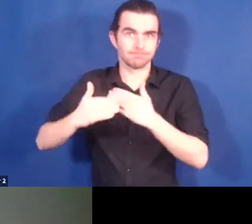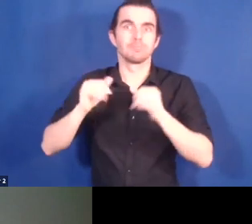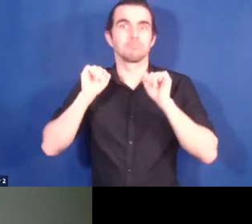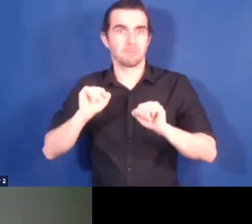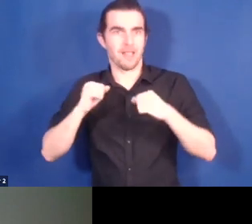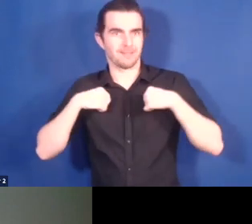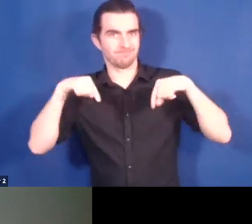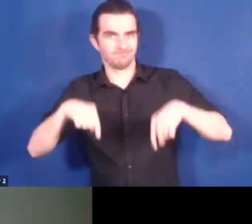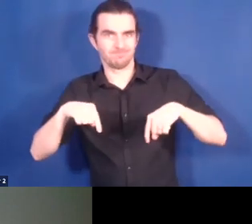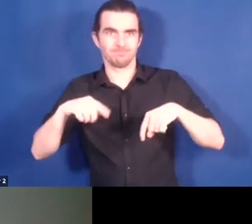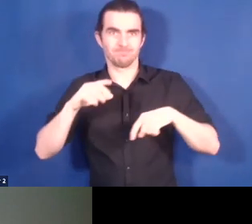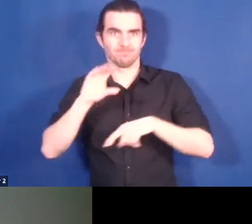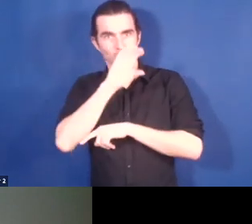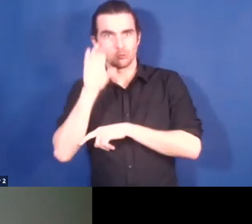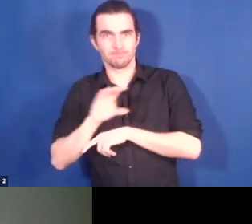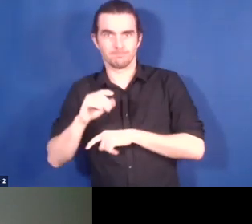also like to thank the Essex team